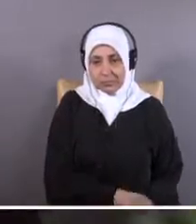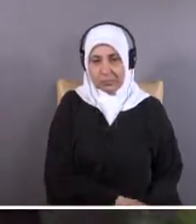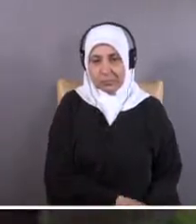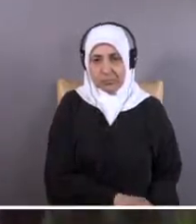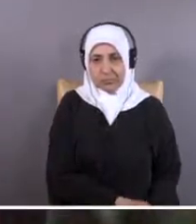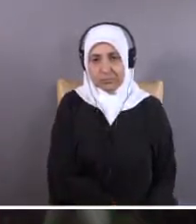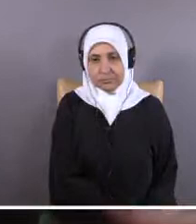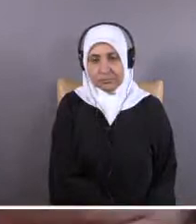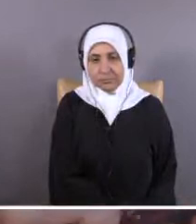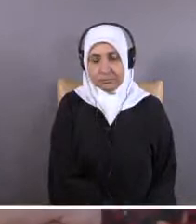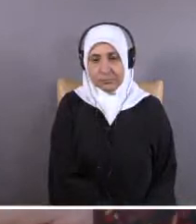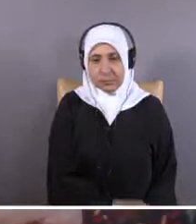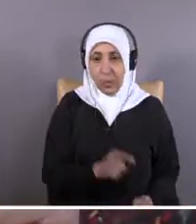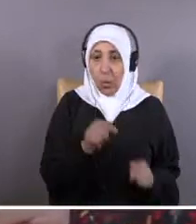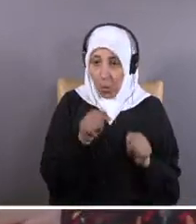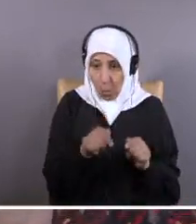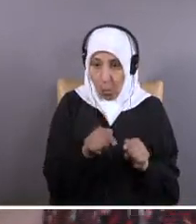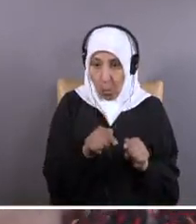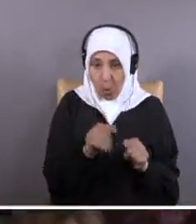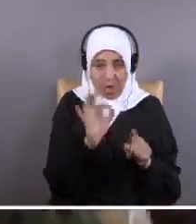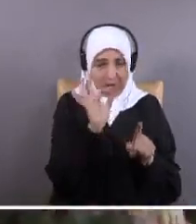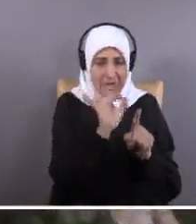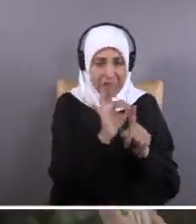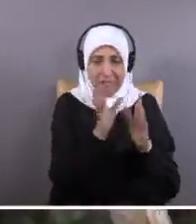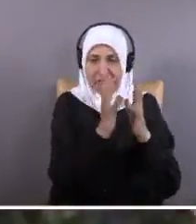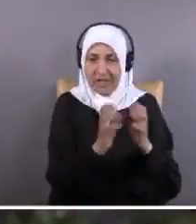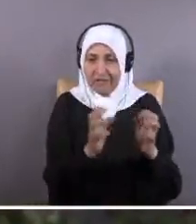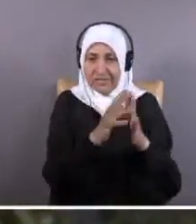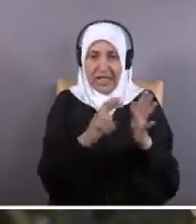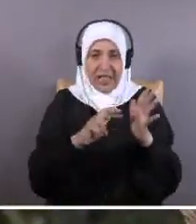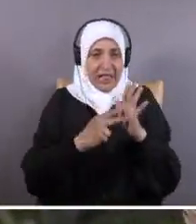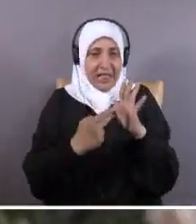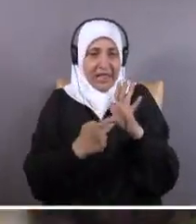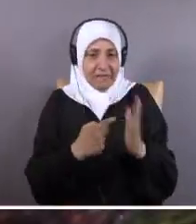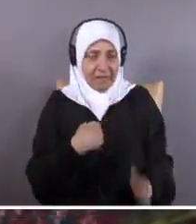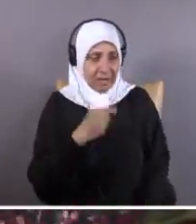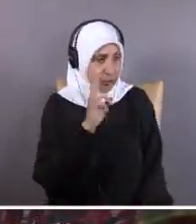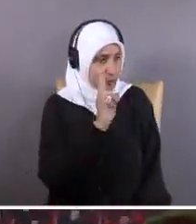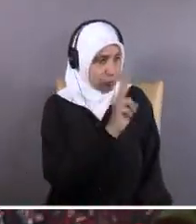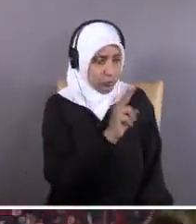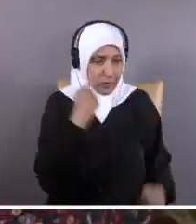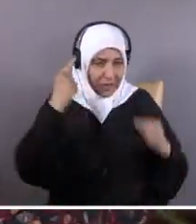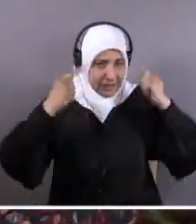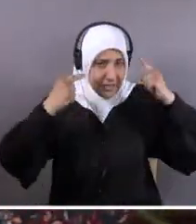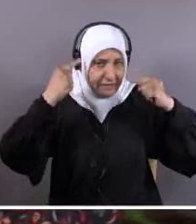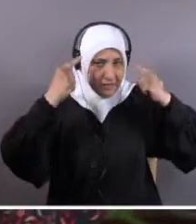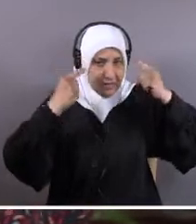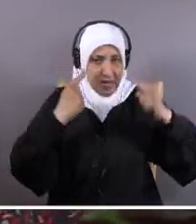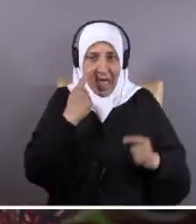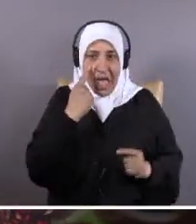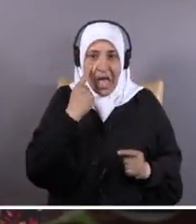how we see and think about life around us